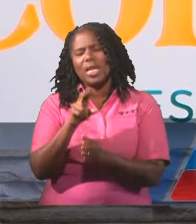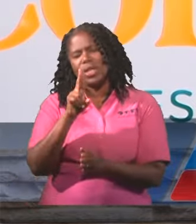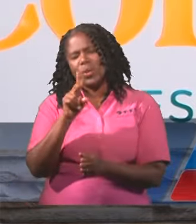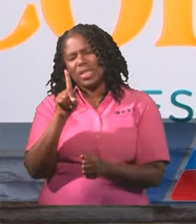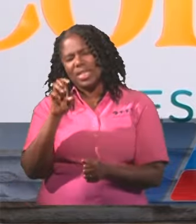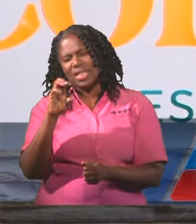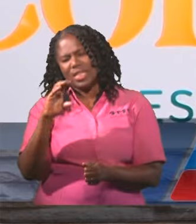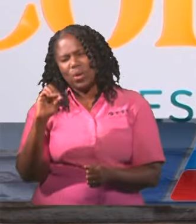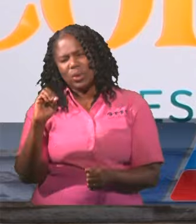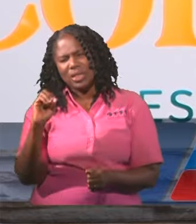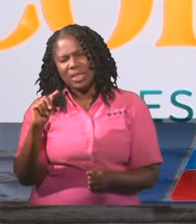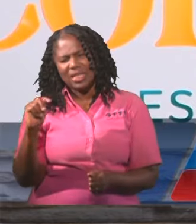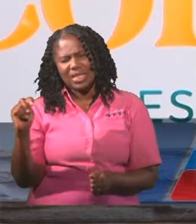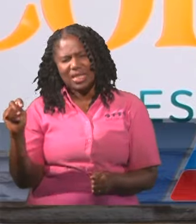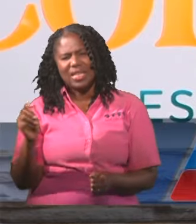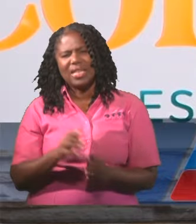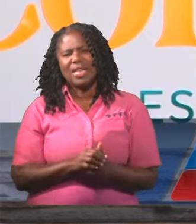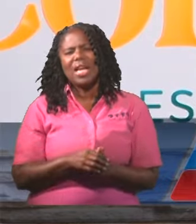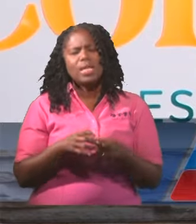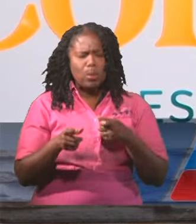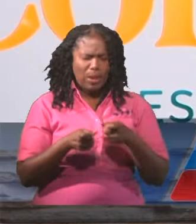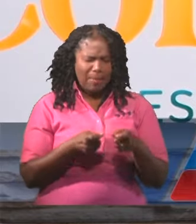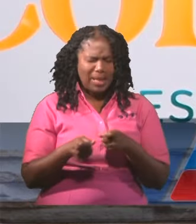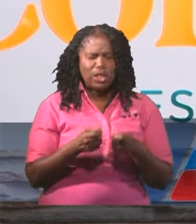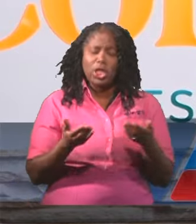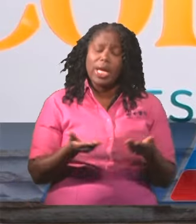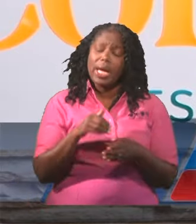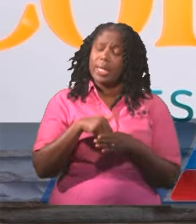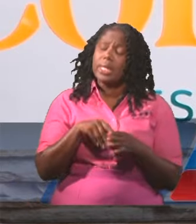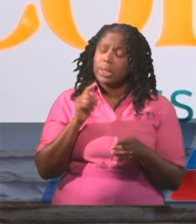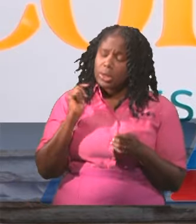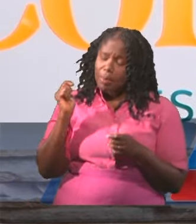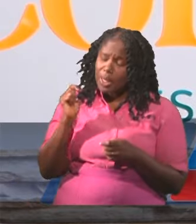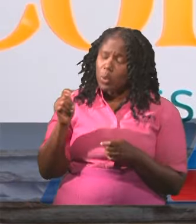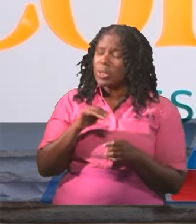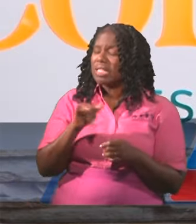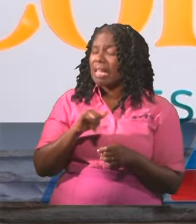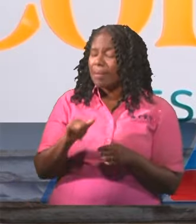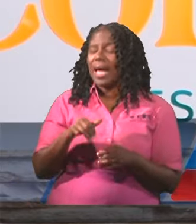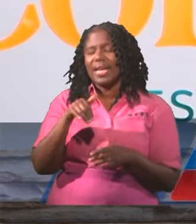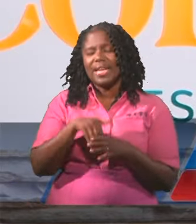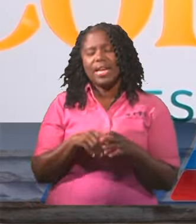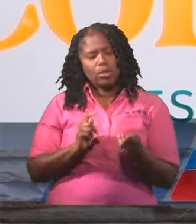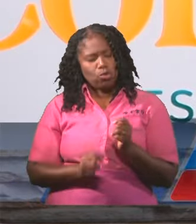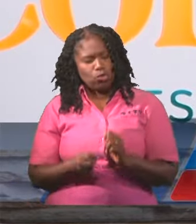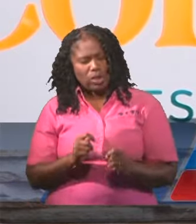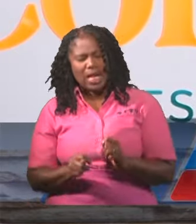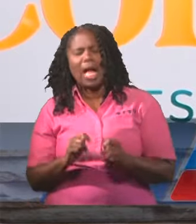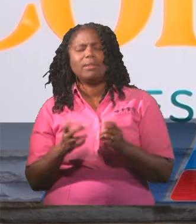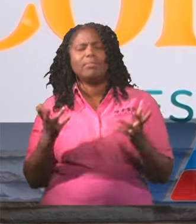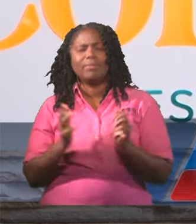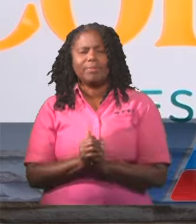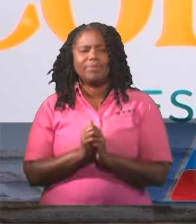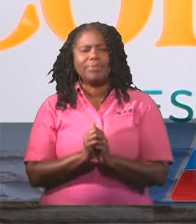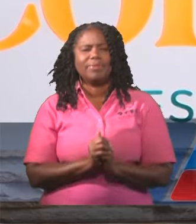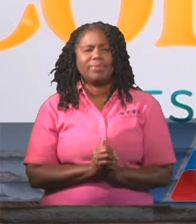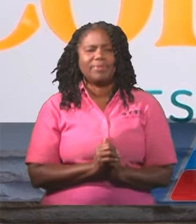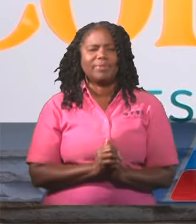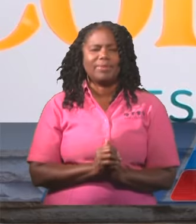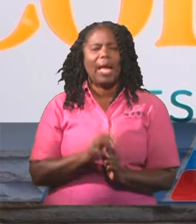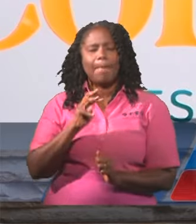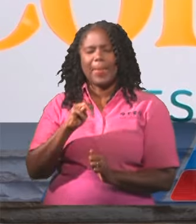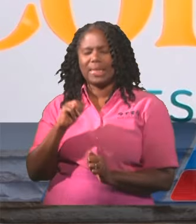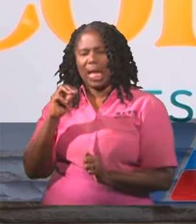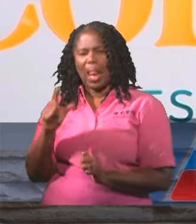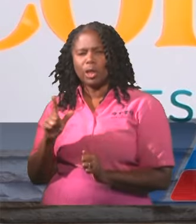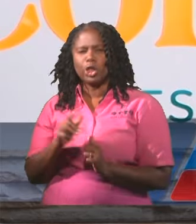the operations here and ensure that profit is made. Because when we look at